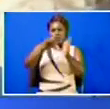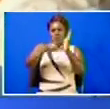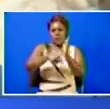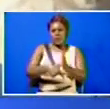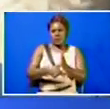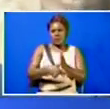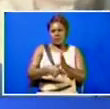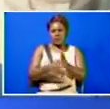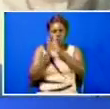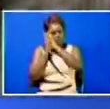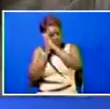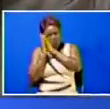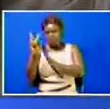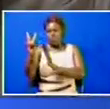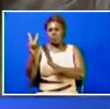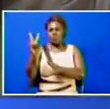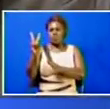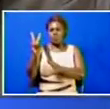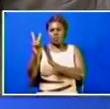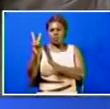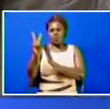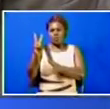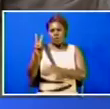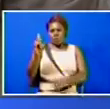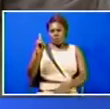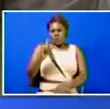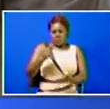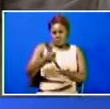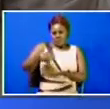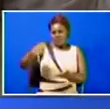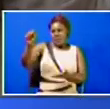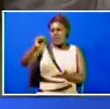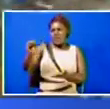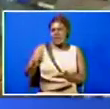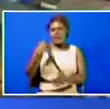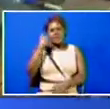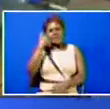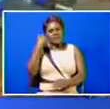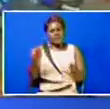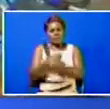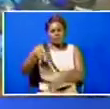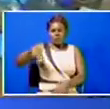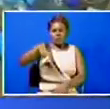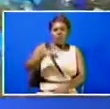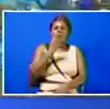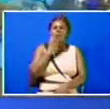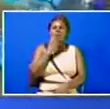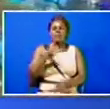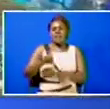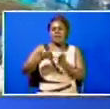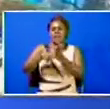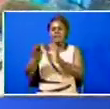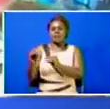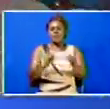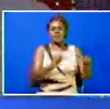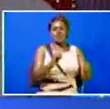spending the second night in remand, PS Lilian Mbogo fell ill and could not walk. She was rushed to Kenyatta National Hospital and later the